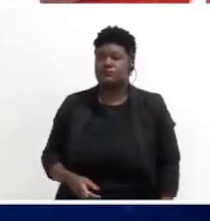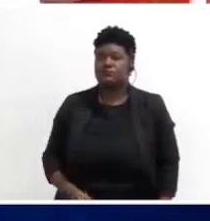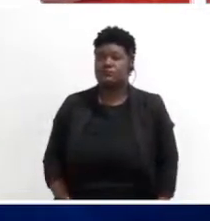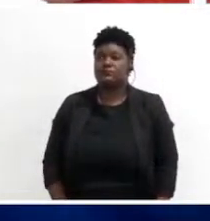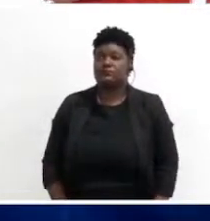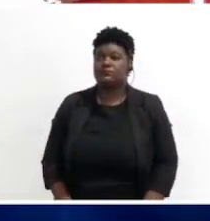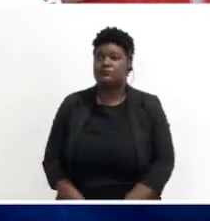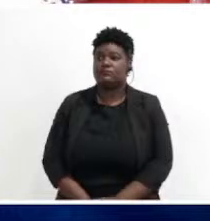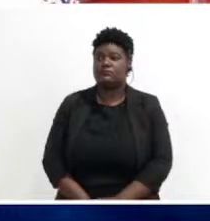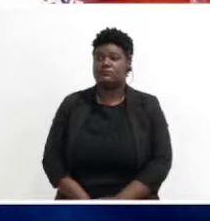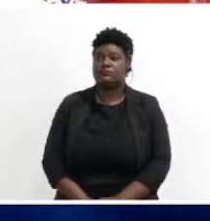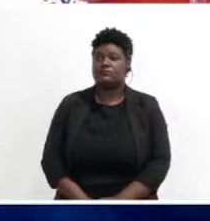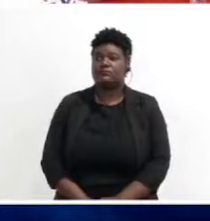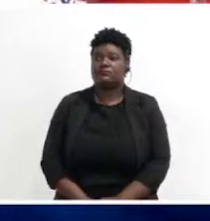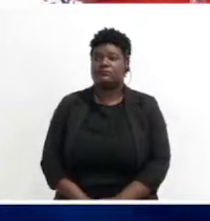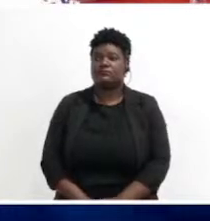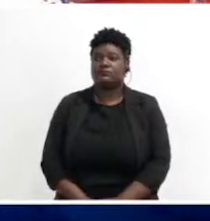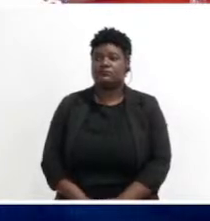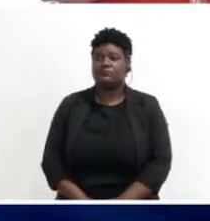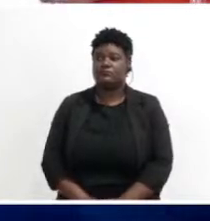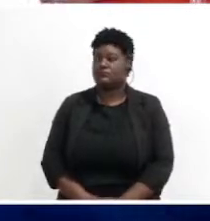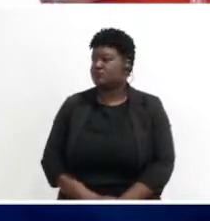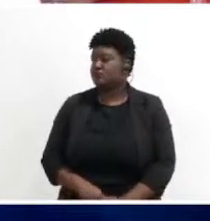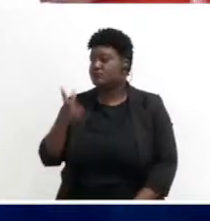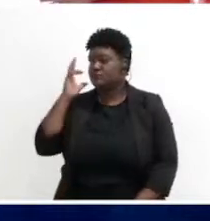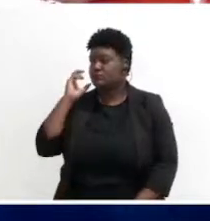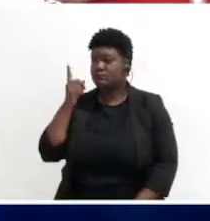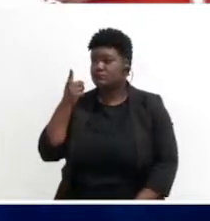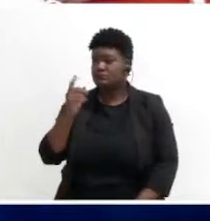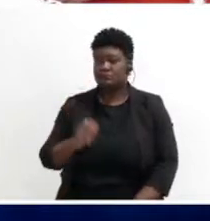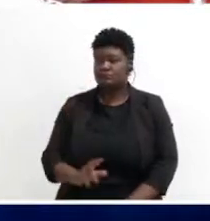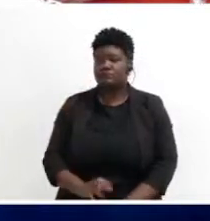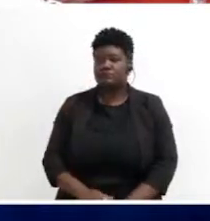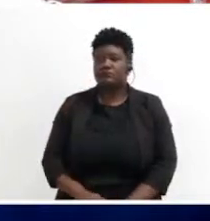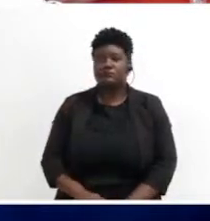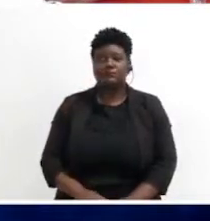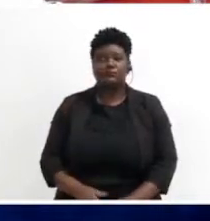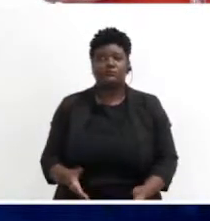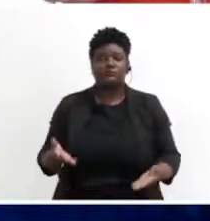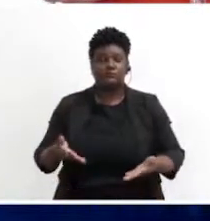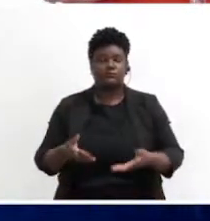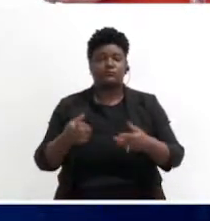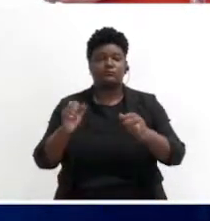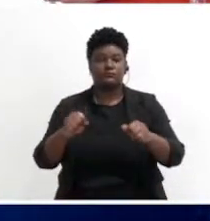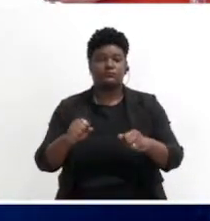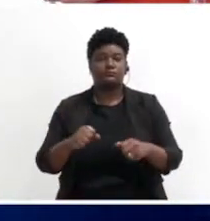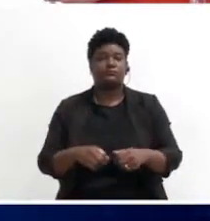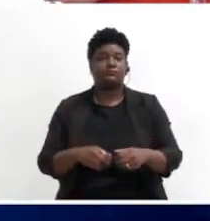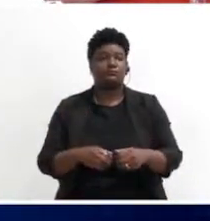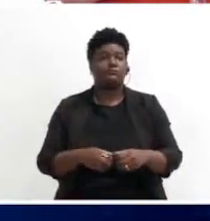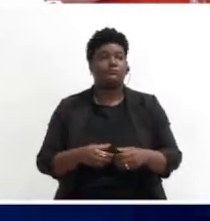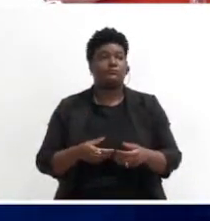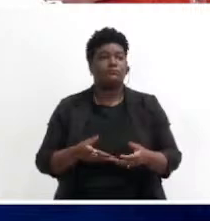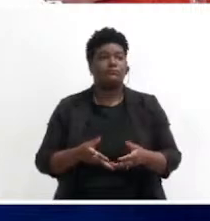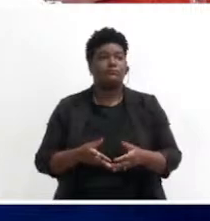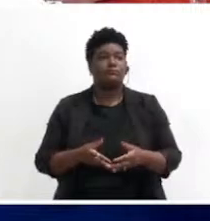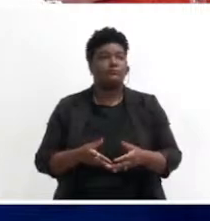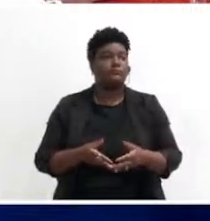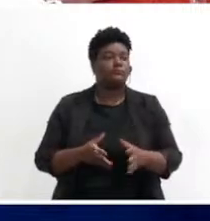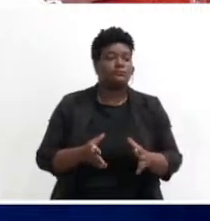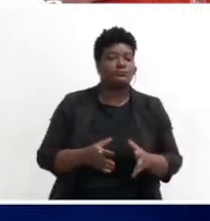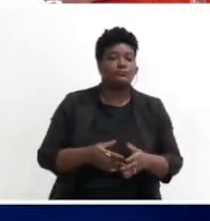way through the silicon chip. And so you can route signals from the top to the bottom or front to back of the